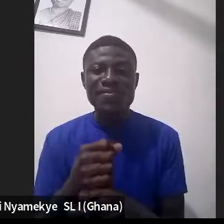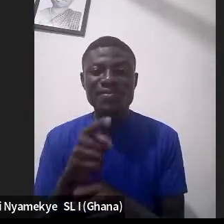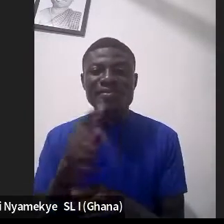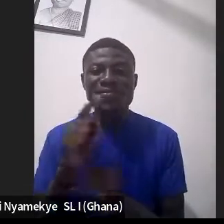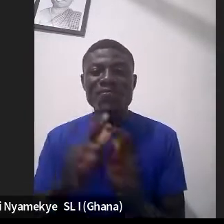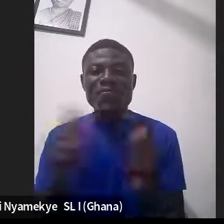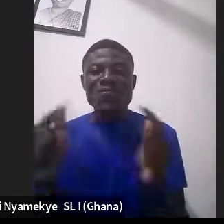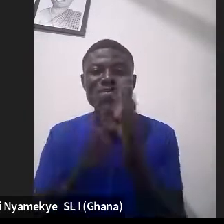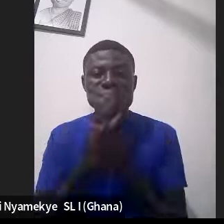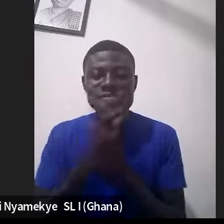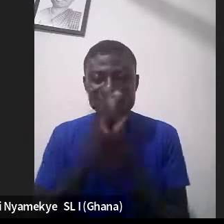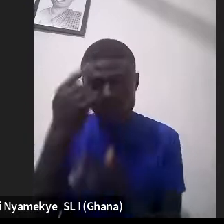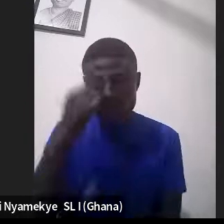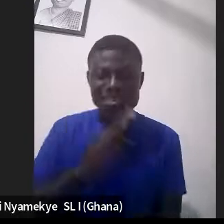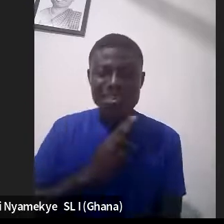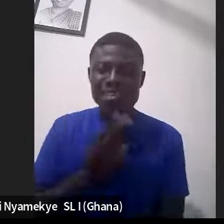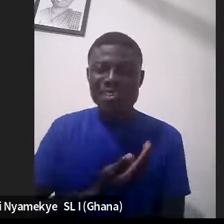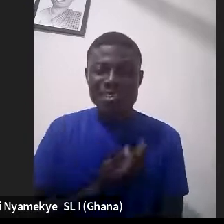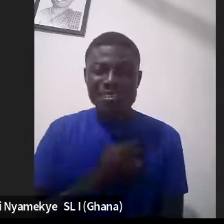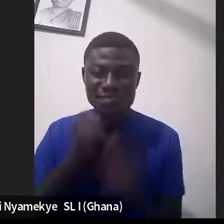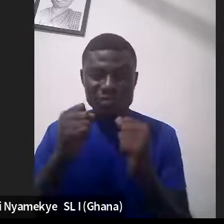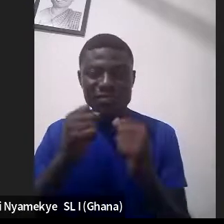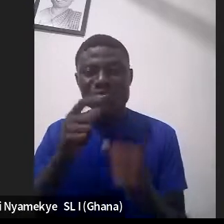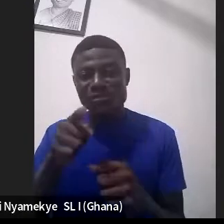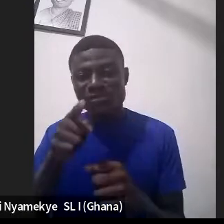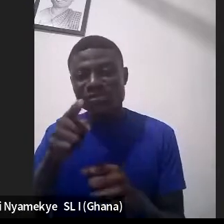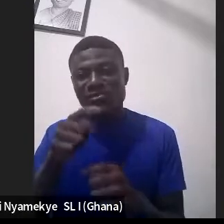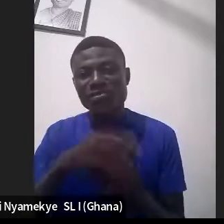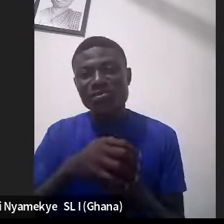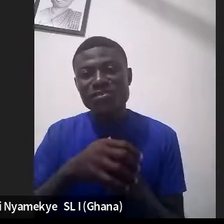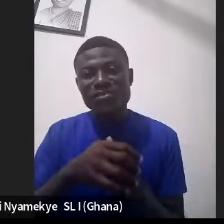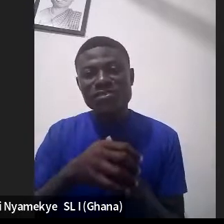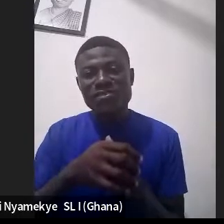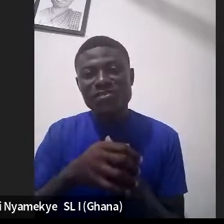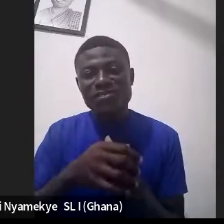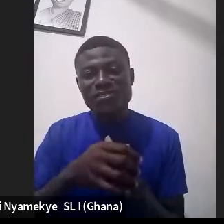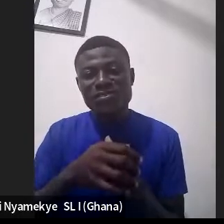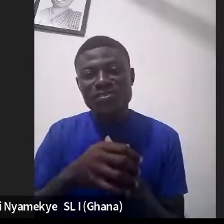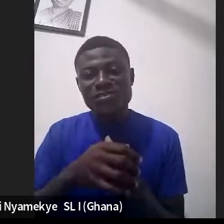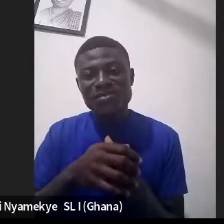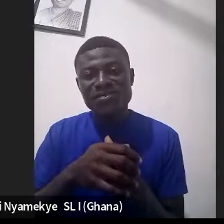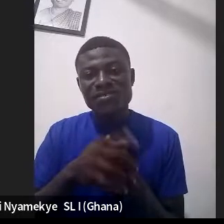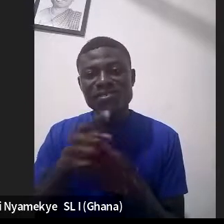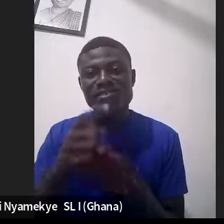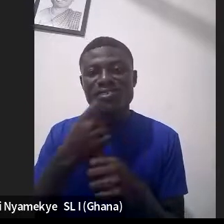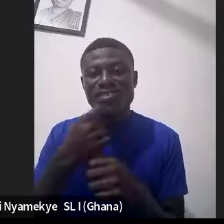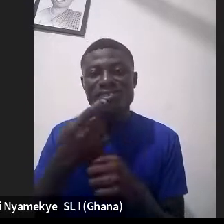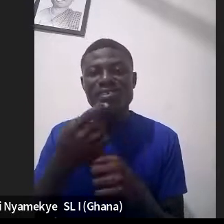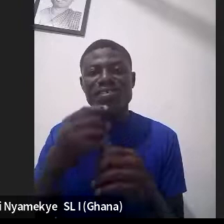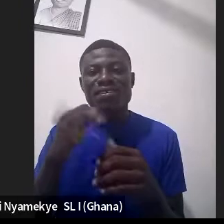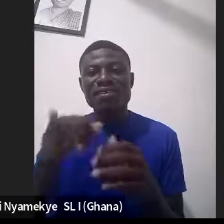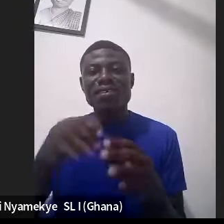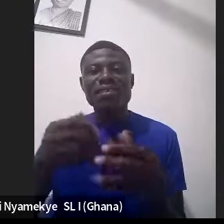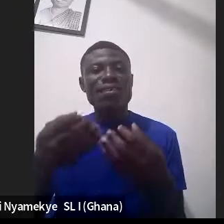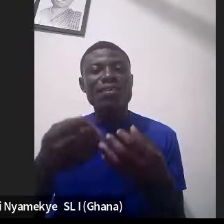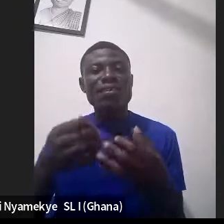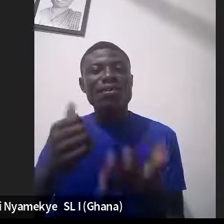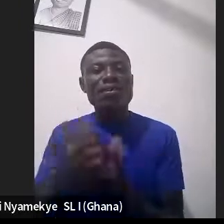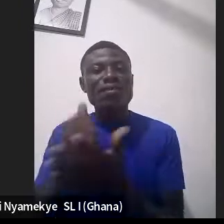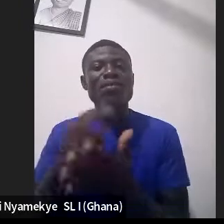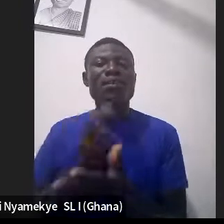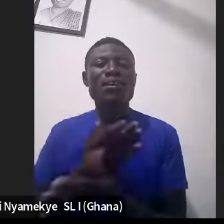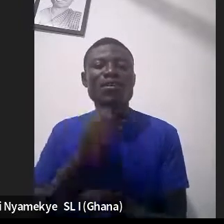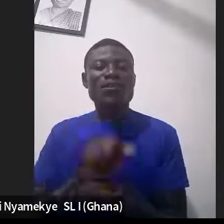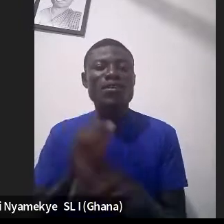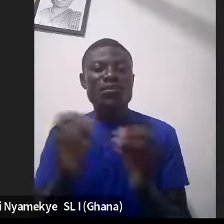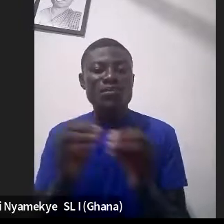us. Seriously, you are, I'll say you are the yardstick for a lot of us to follow. And we